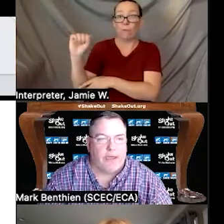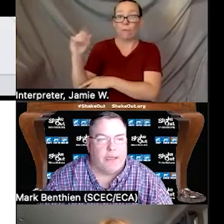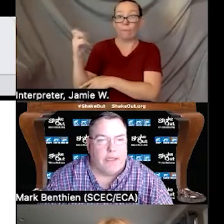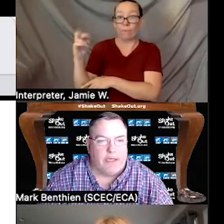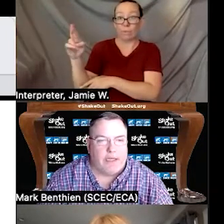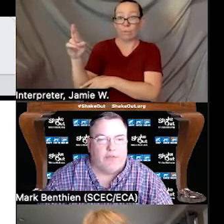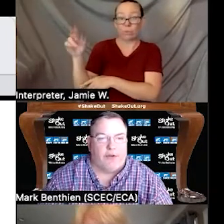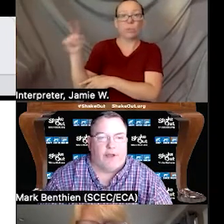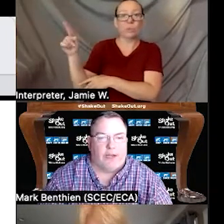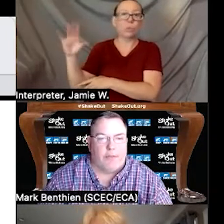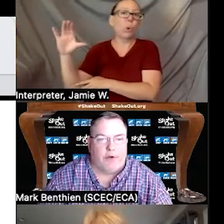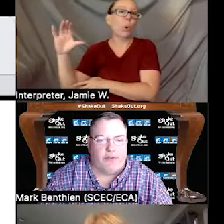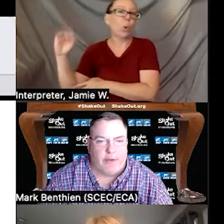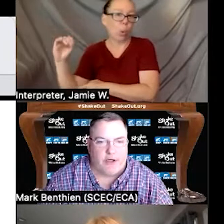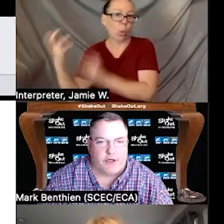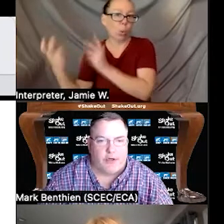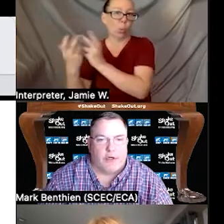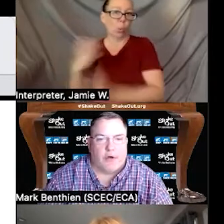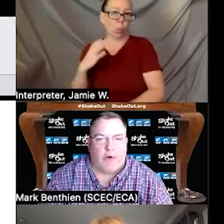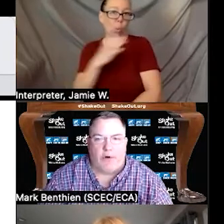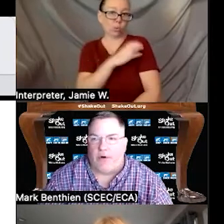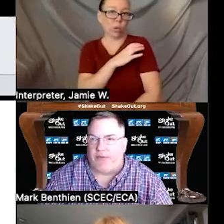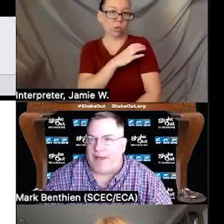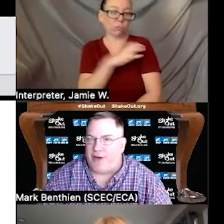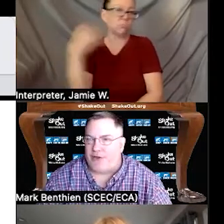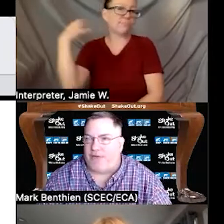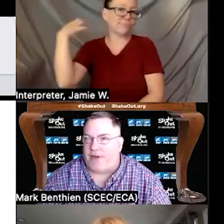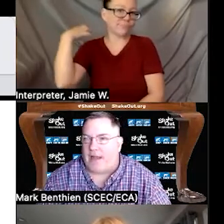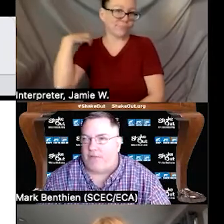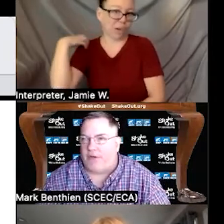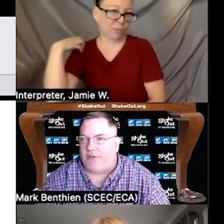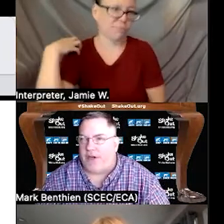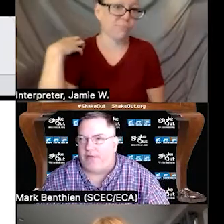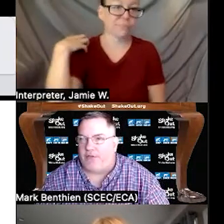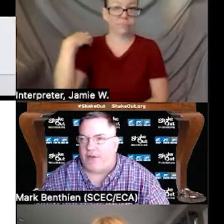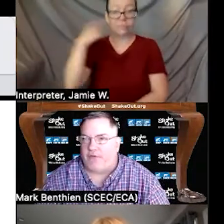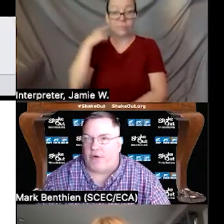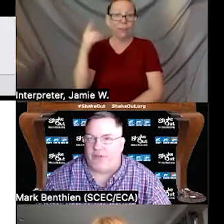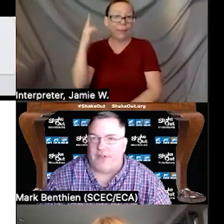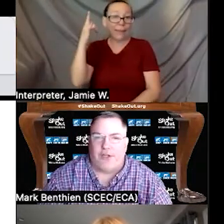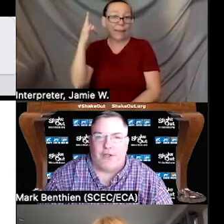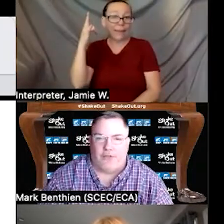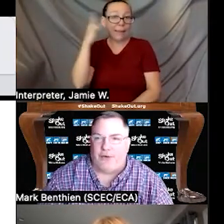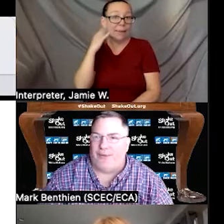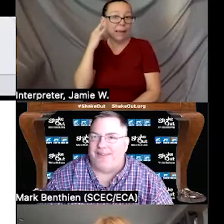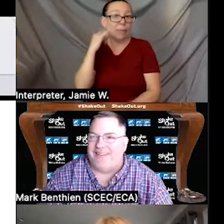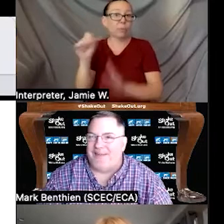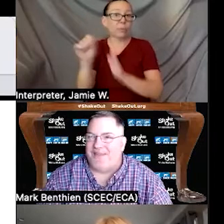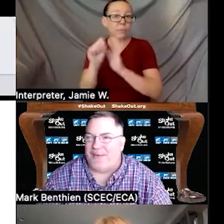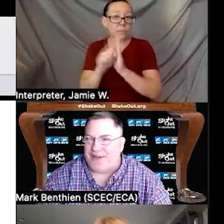Accessibility Committee, a certified emergency manager, former emergency manager for California State University, Fullerton.